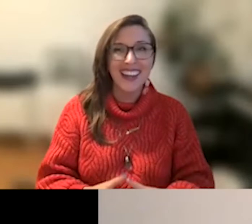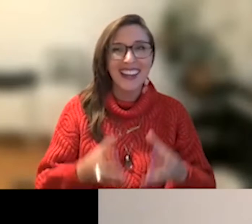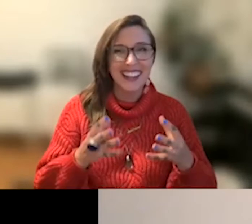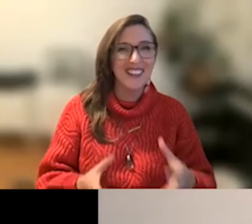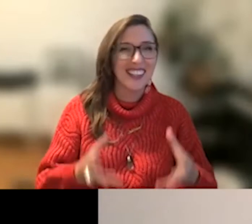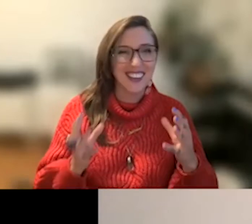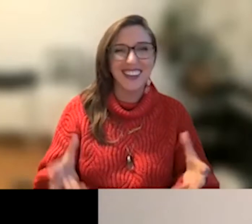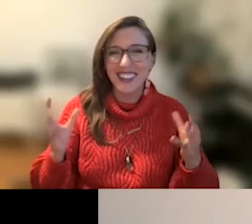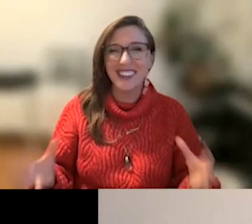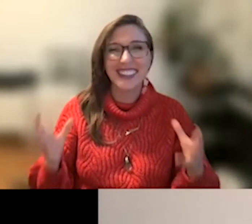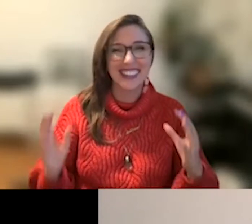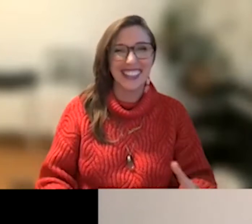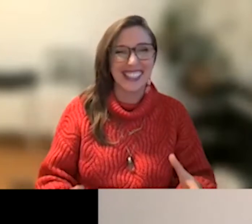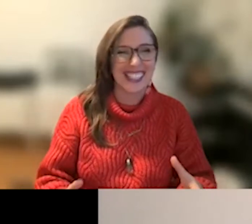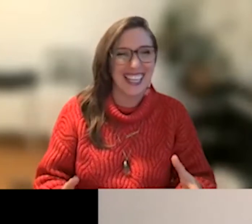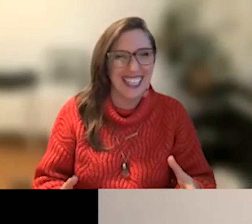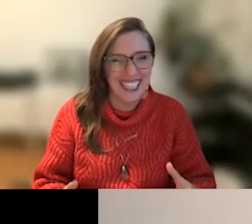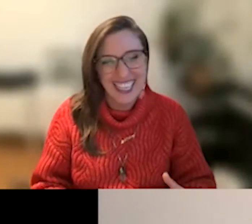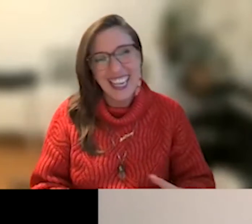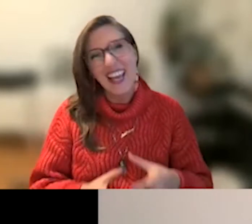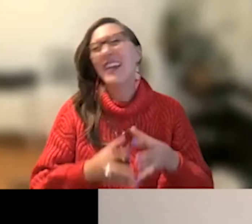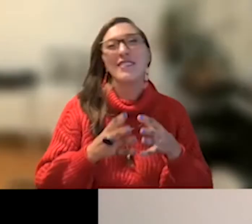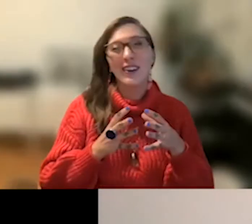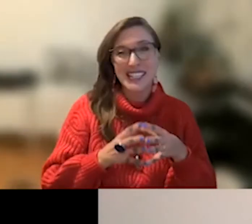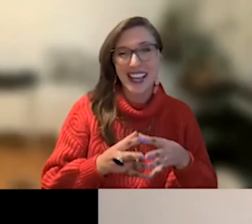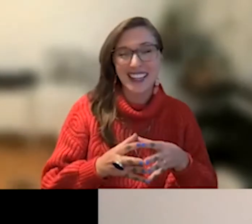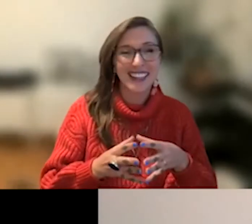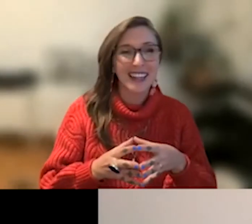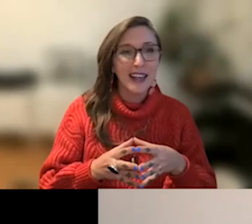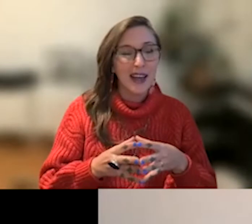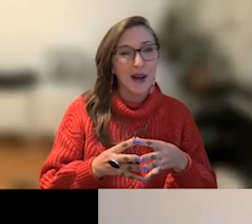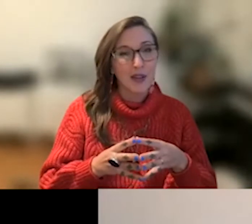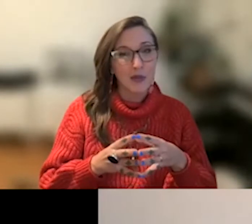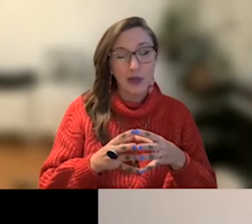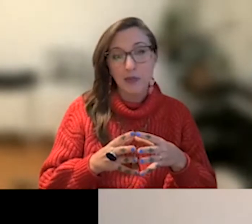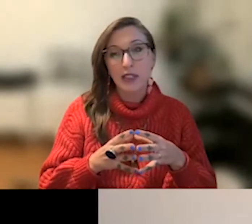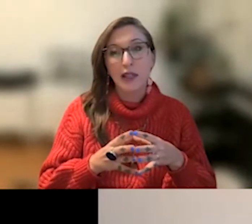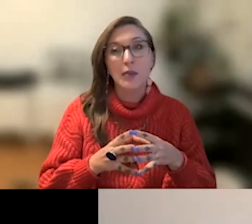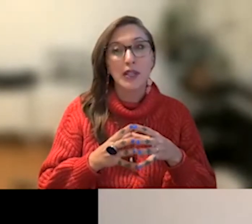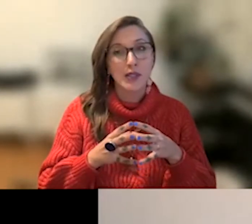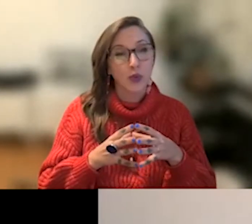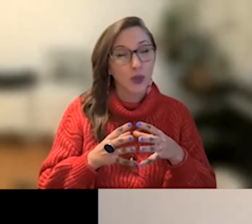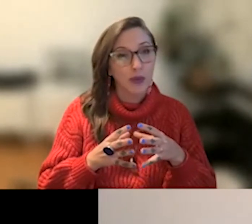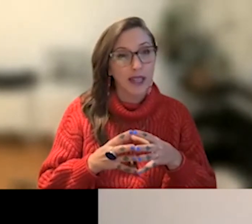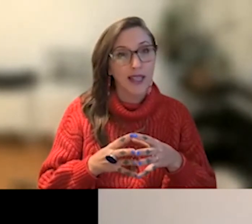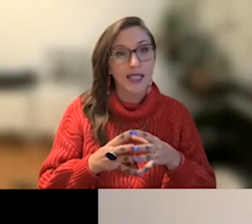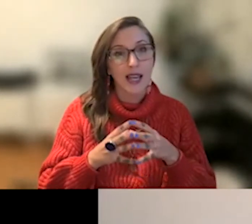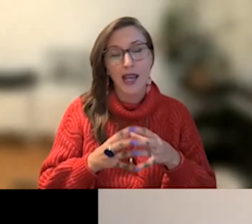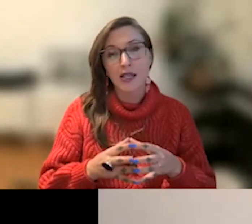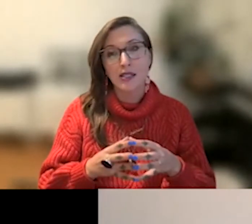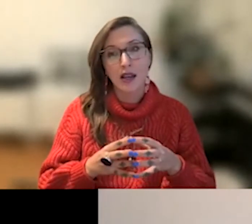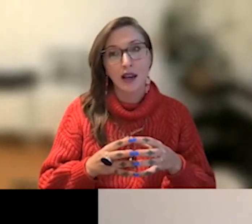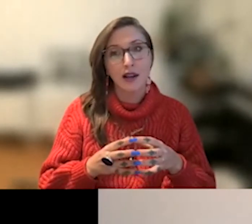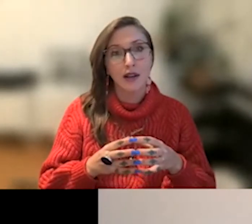shy. Give us all your thoughts. And very excitingly, through Brooklyn Public Library, this work will be getting into